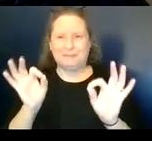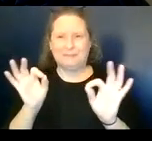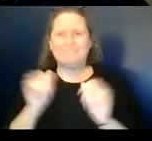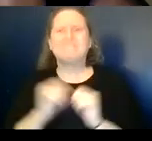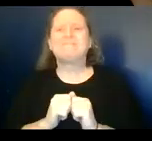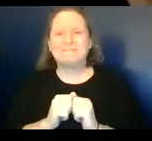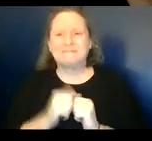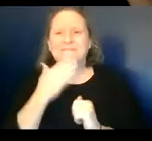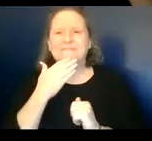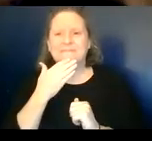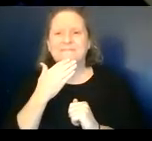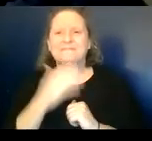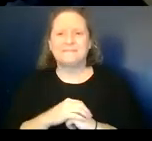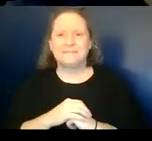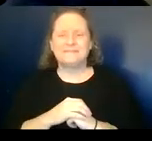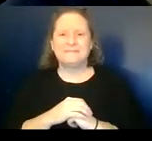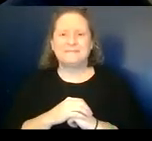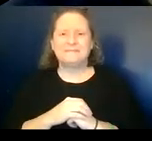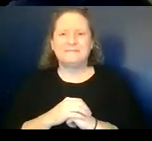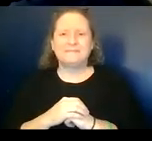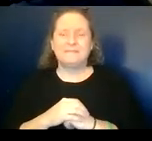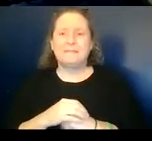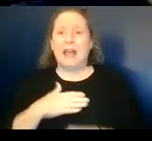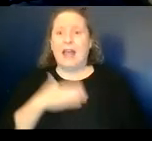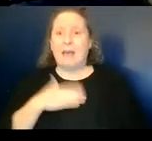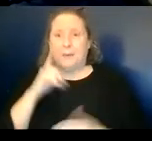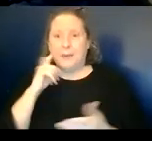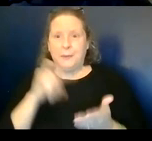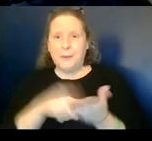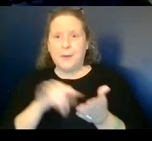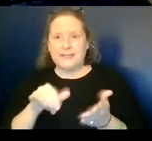great. Thank you. I'm glad we caught that early on.